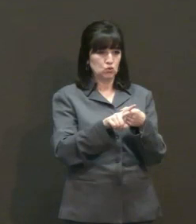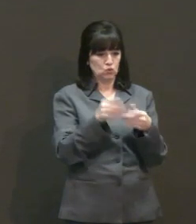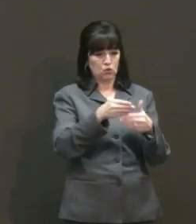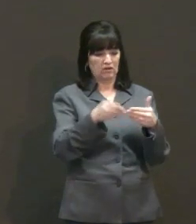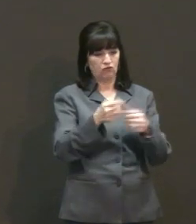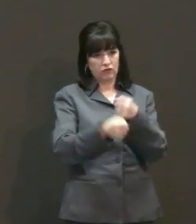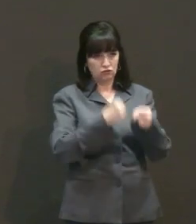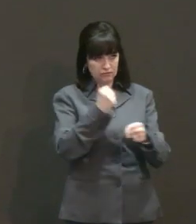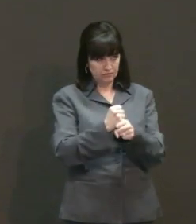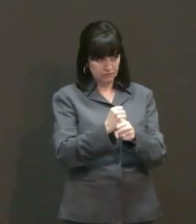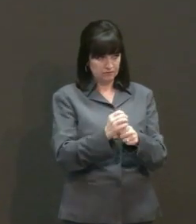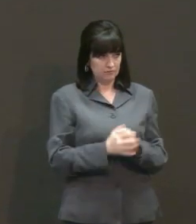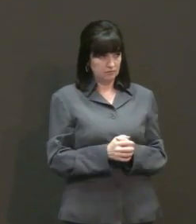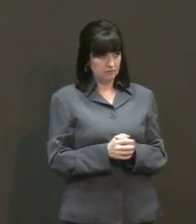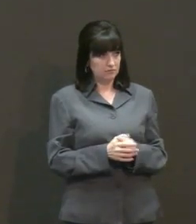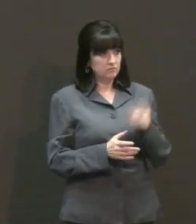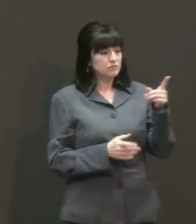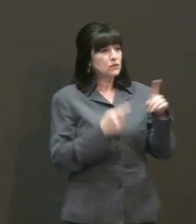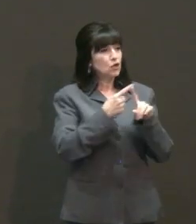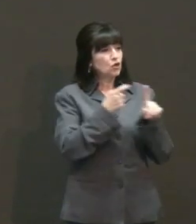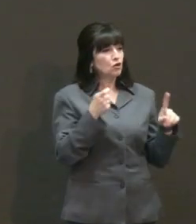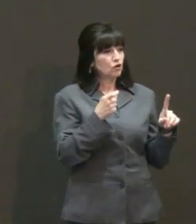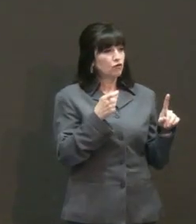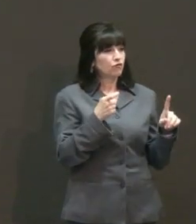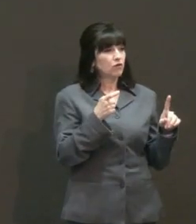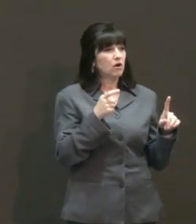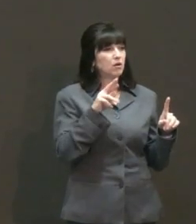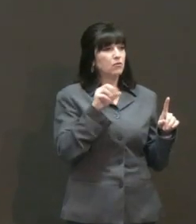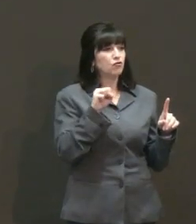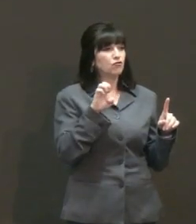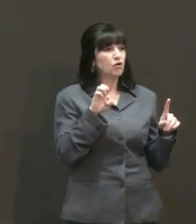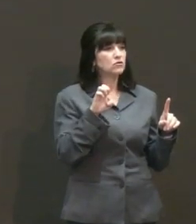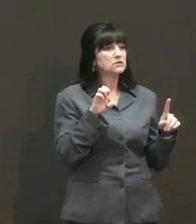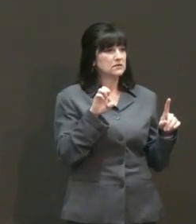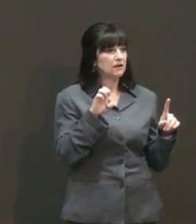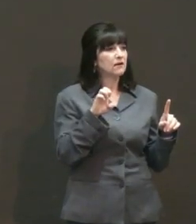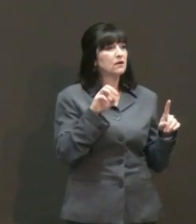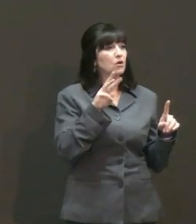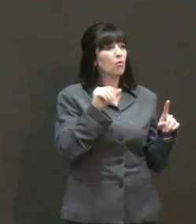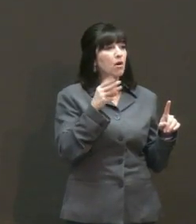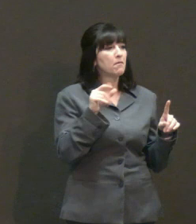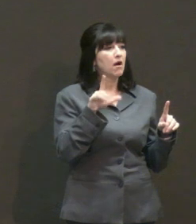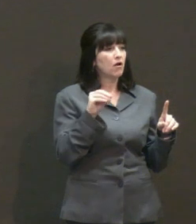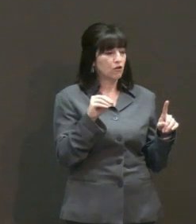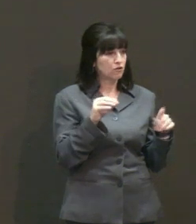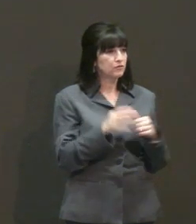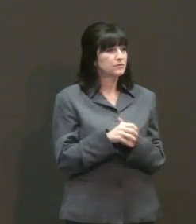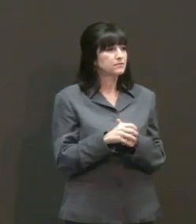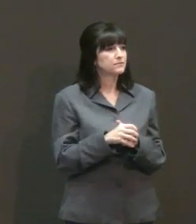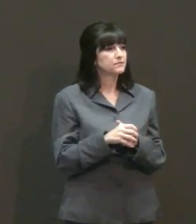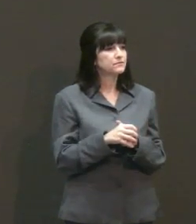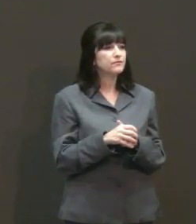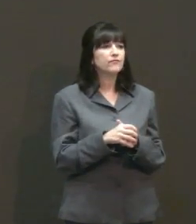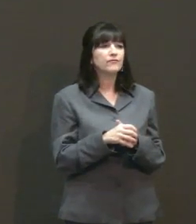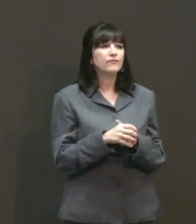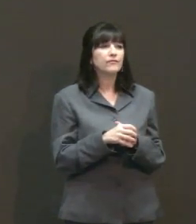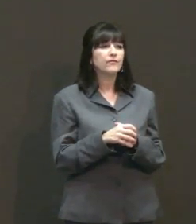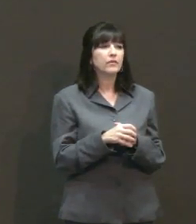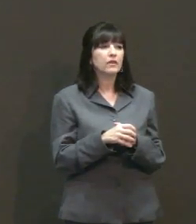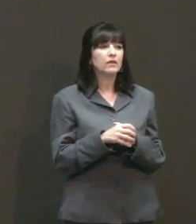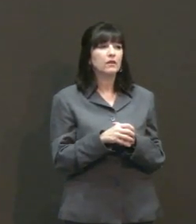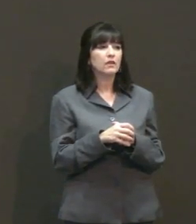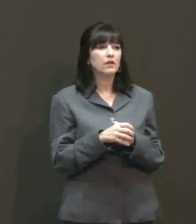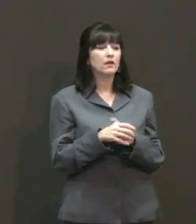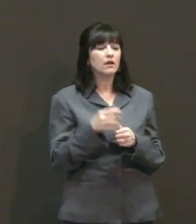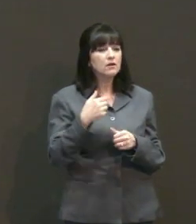The next question comes from Jose Somalo at Oyen, Delaware. He says, we've heard from the Hispanic community working at chicken processing plants